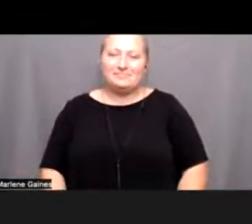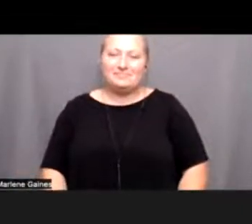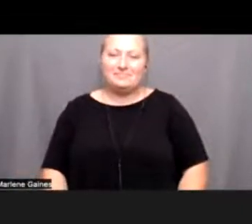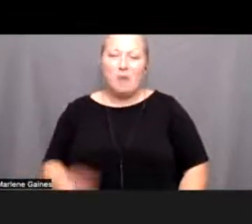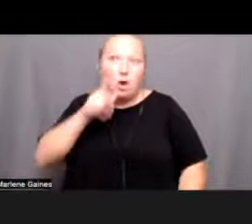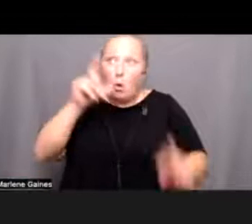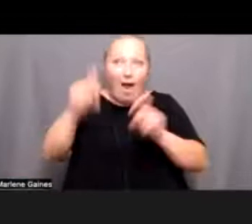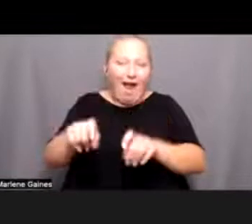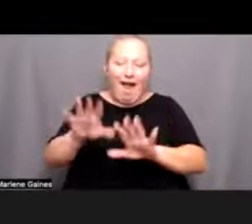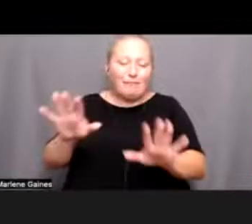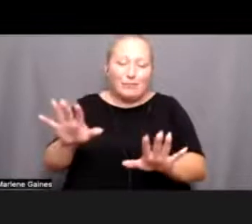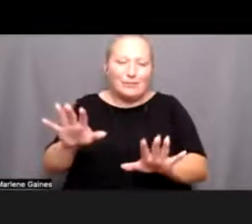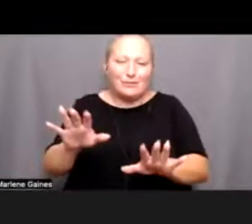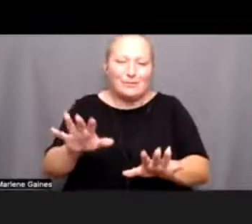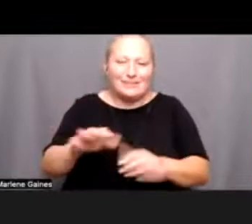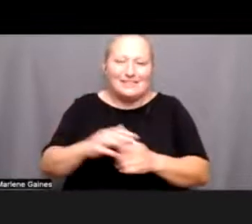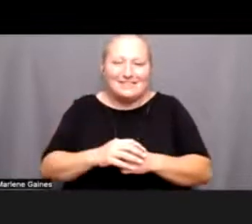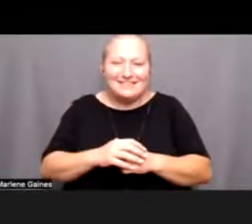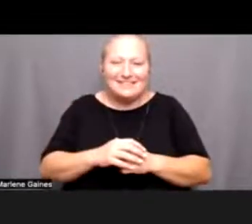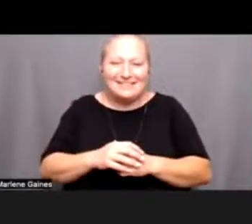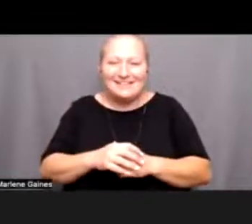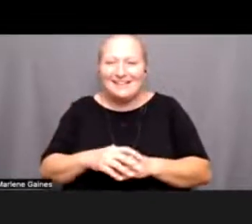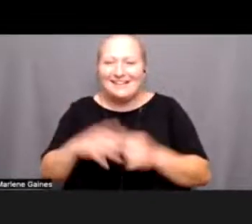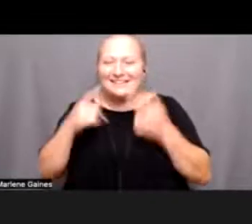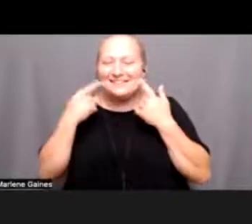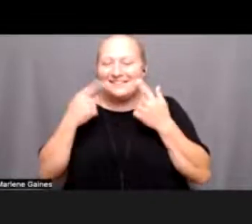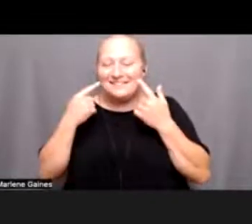You don't have to. I just want to give you an opportunity.